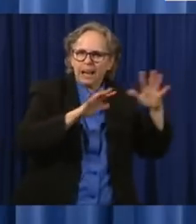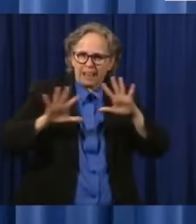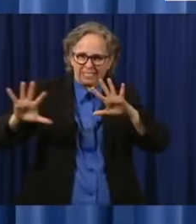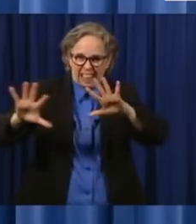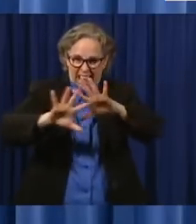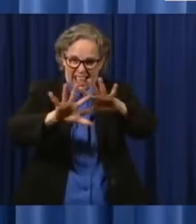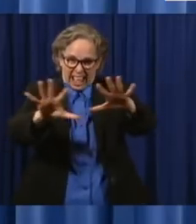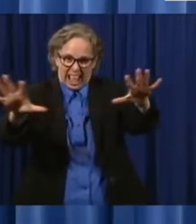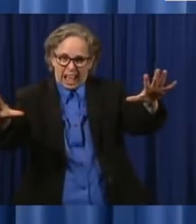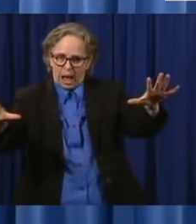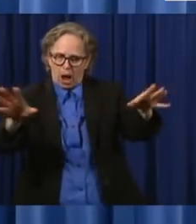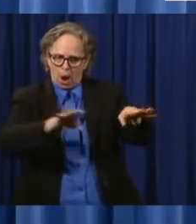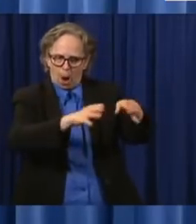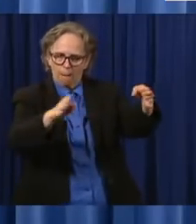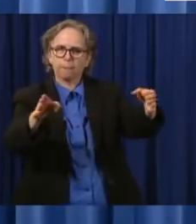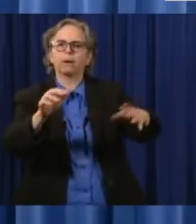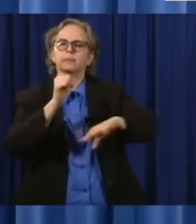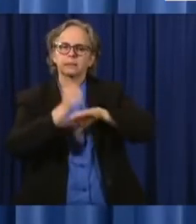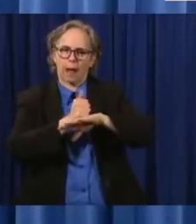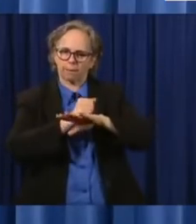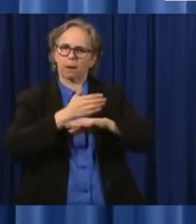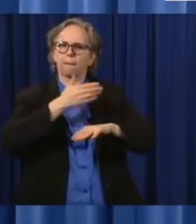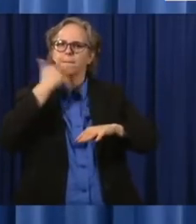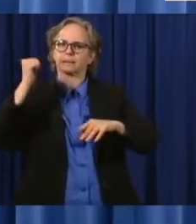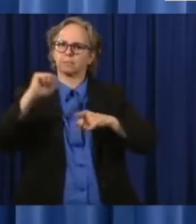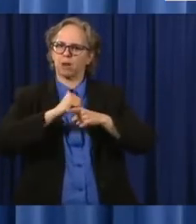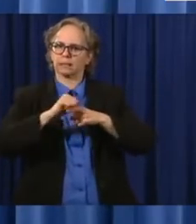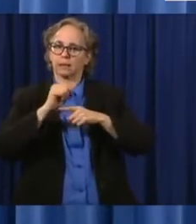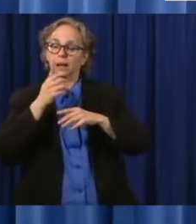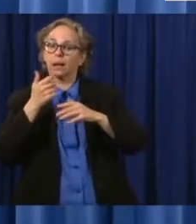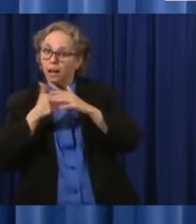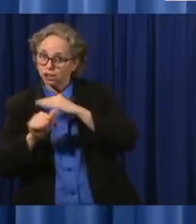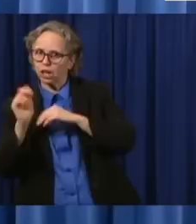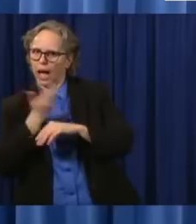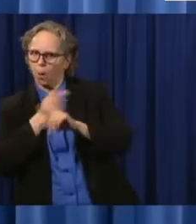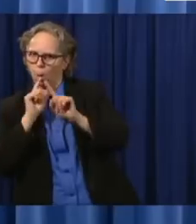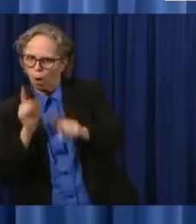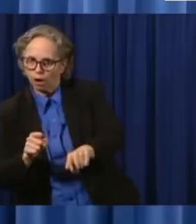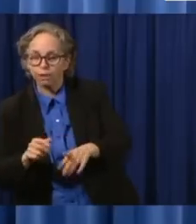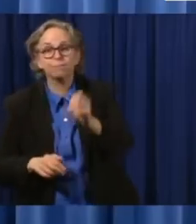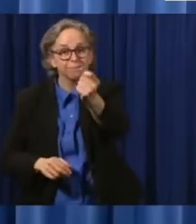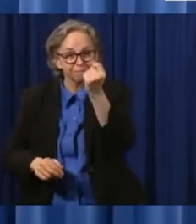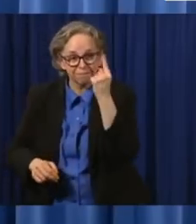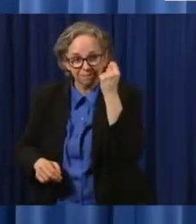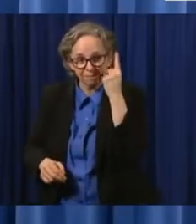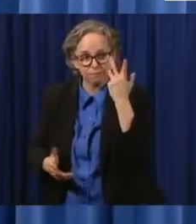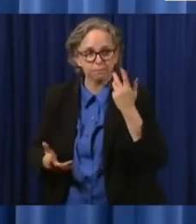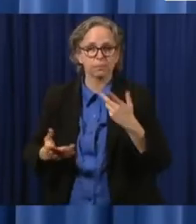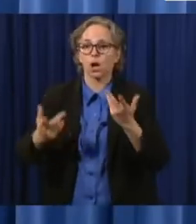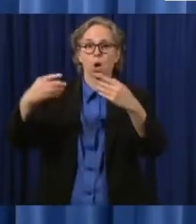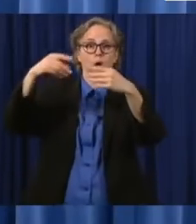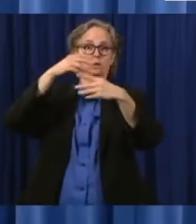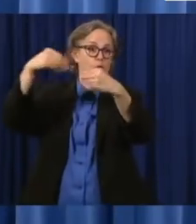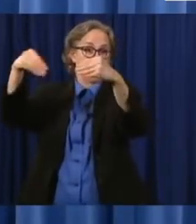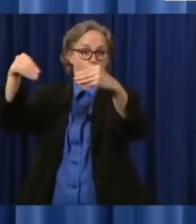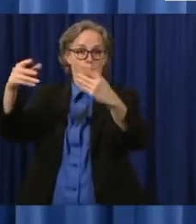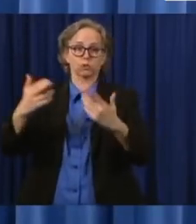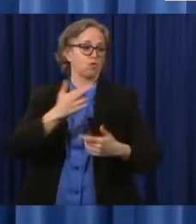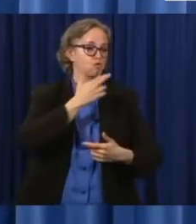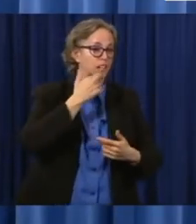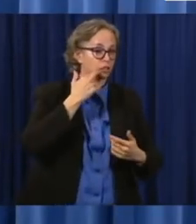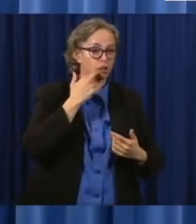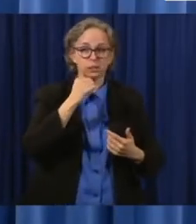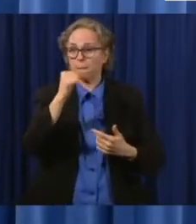in. But we also then, obviously, with retail and restaurants and